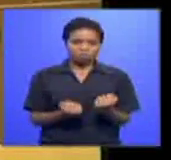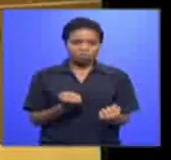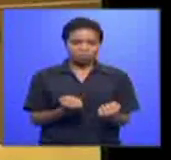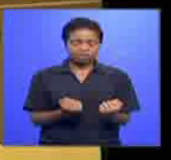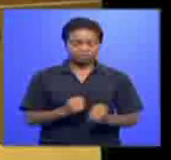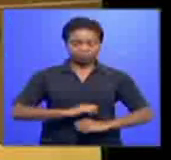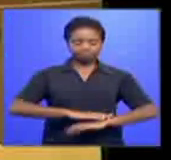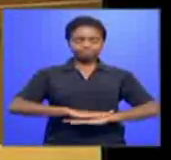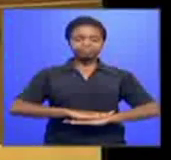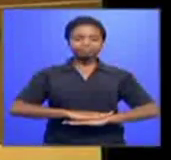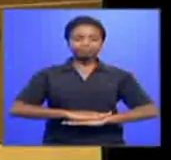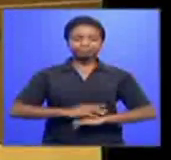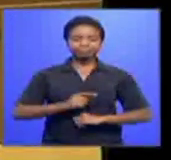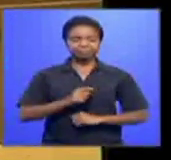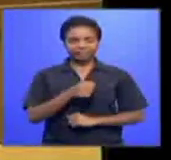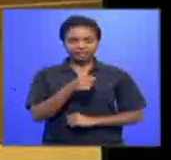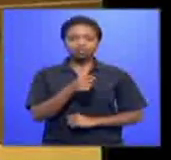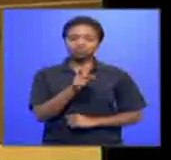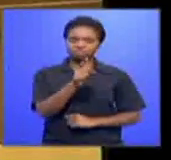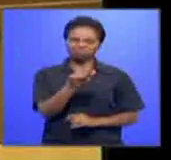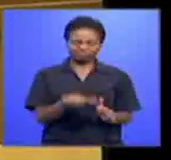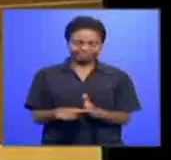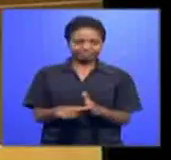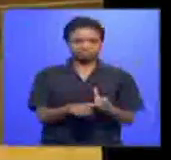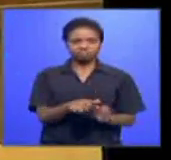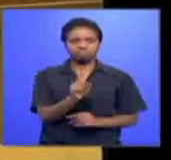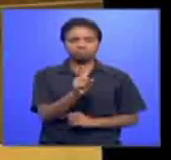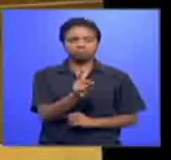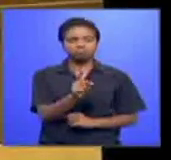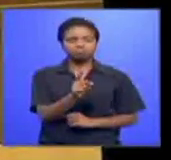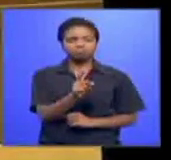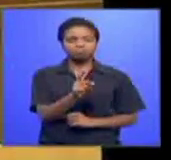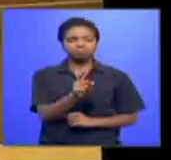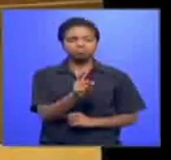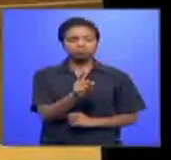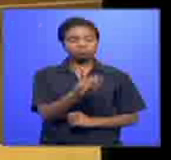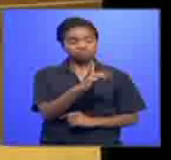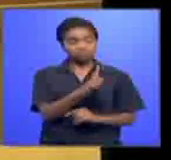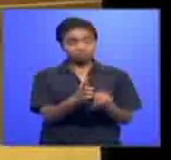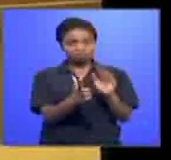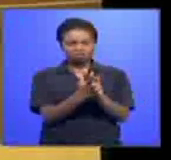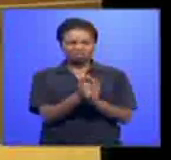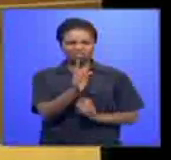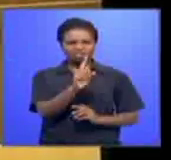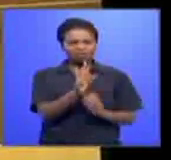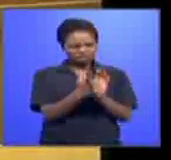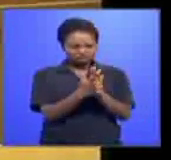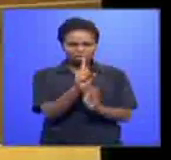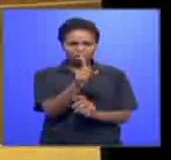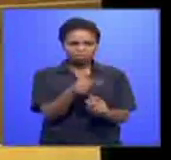deal with such cases on a prioritized role. The law must be